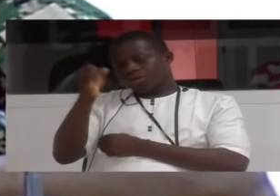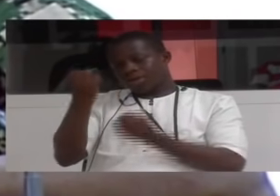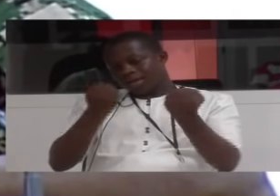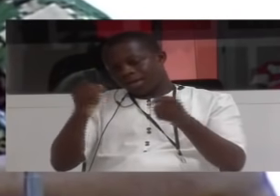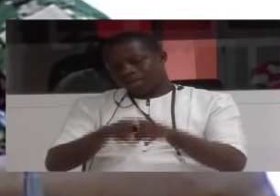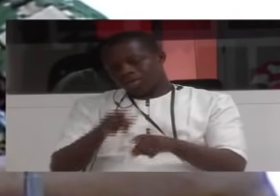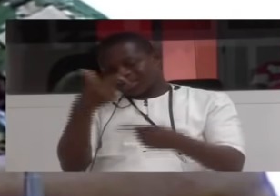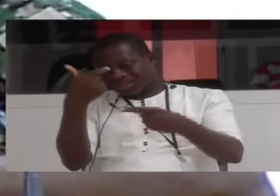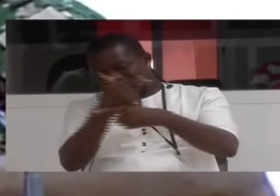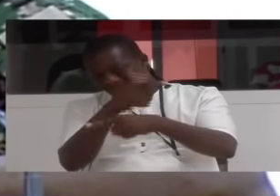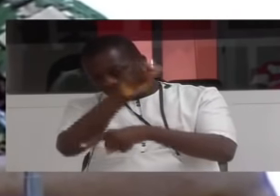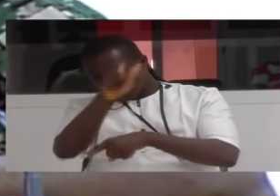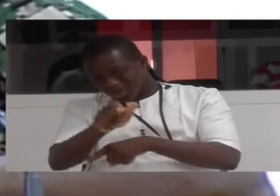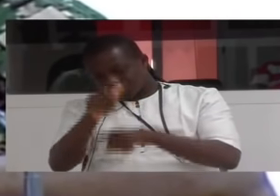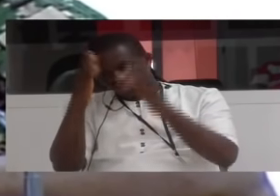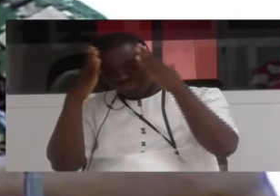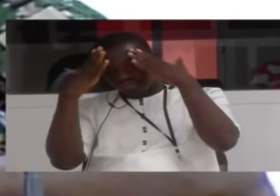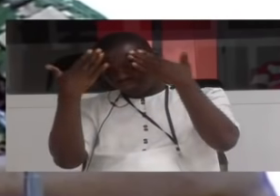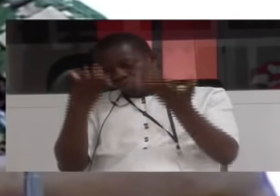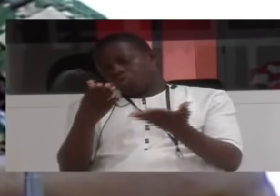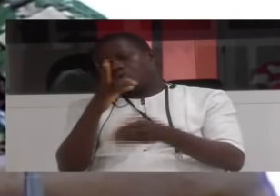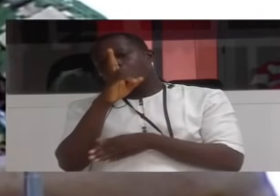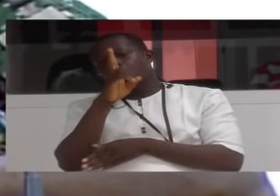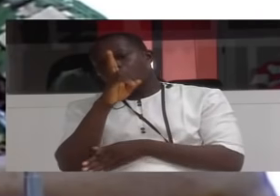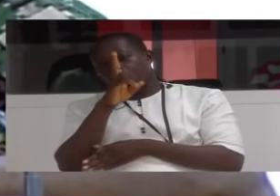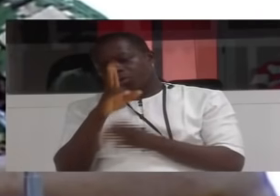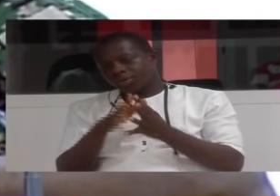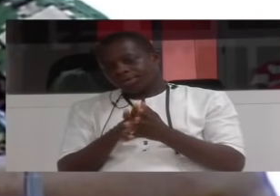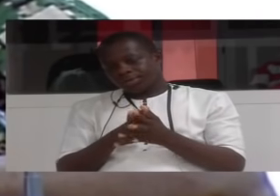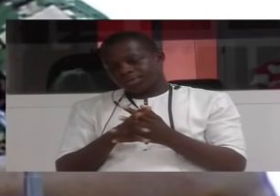yi xawma ñan la. But these civilians, I did not know who they were.